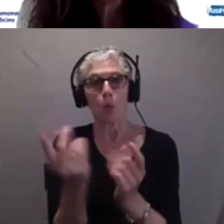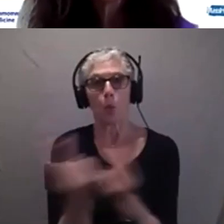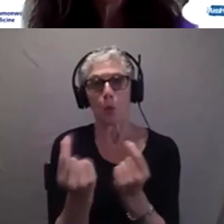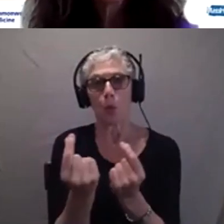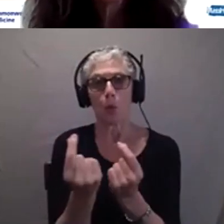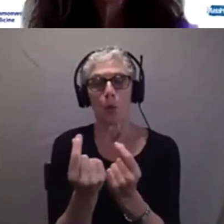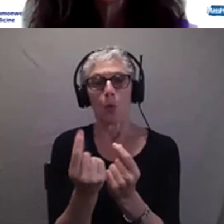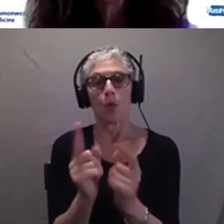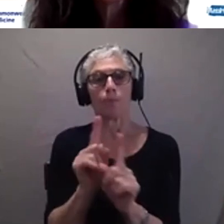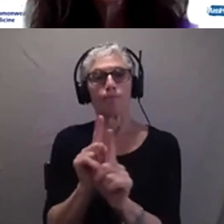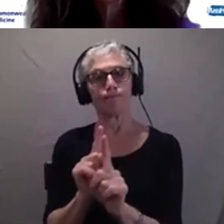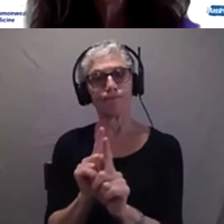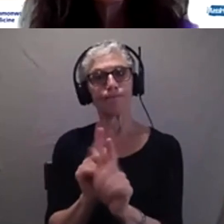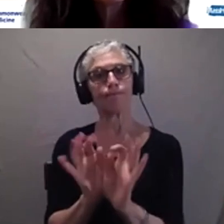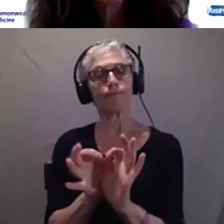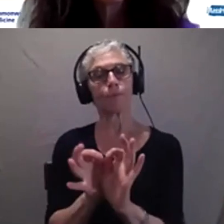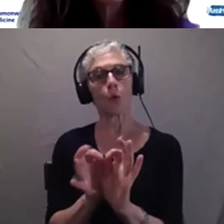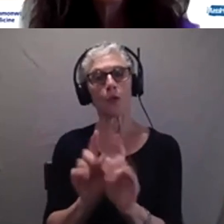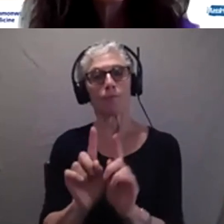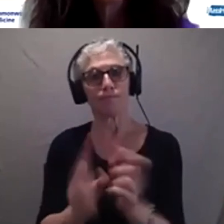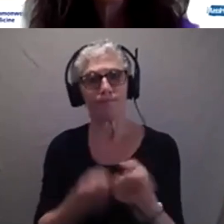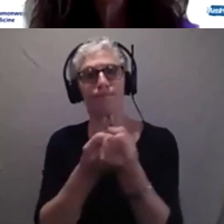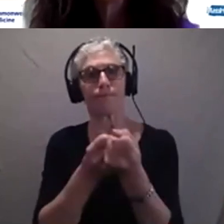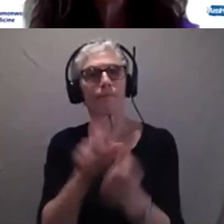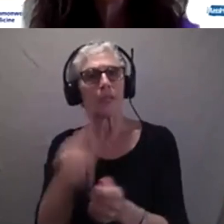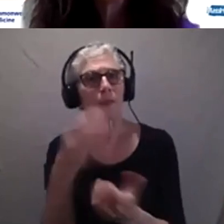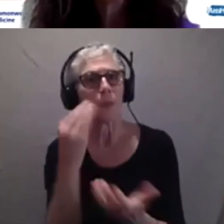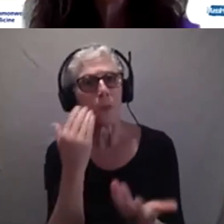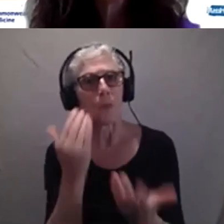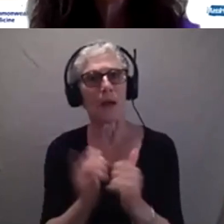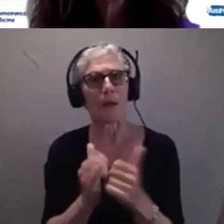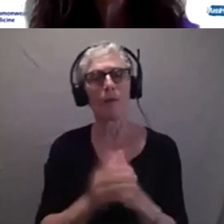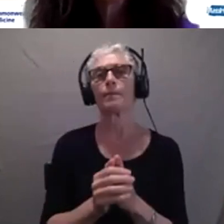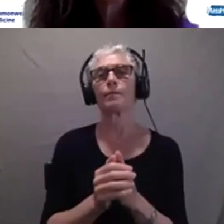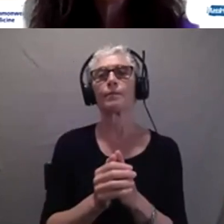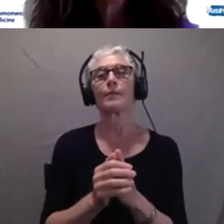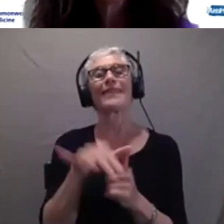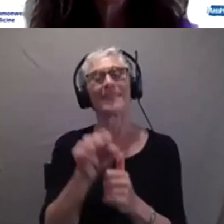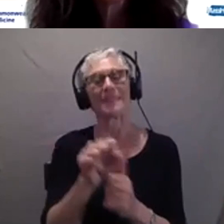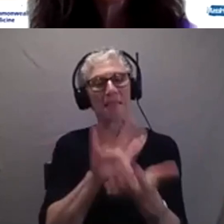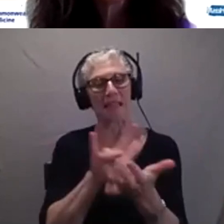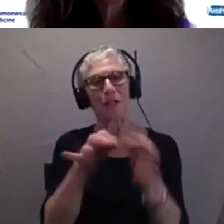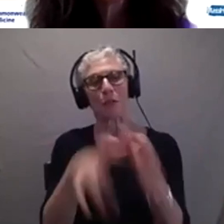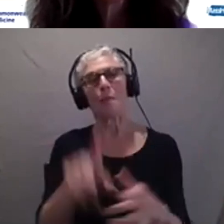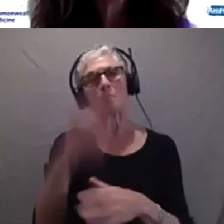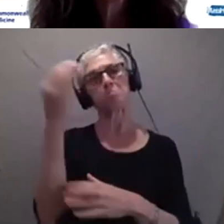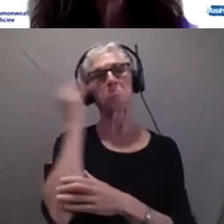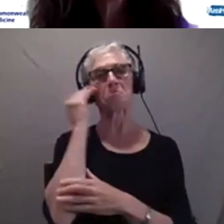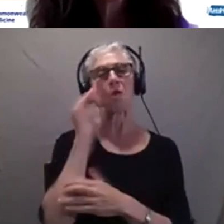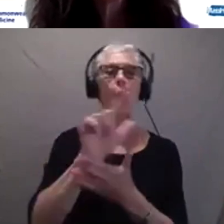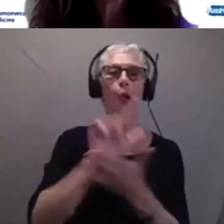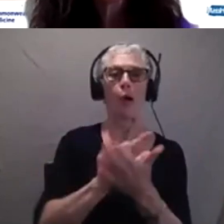stand in the background and when to step forward to assist. And yes, medical interpreters must also be familiar with the laws